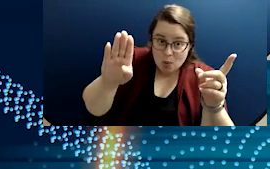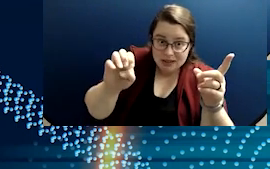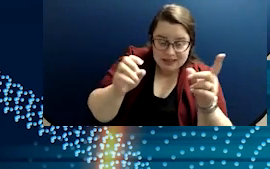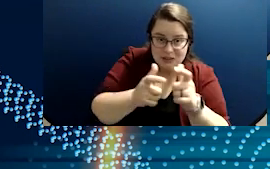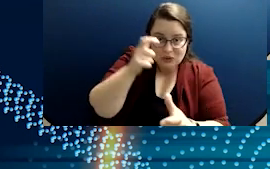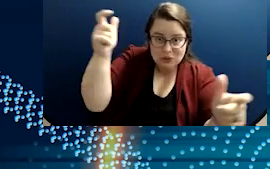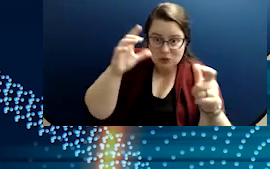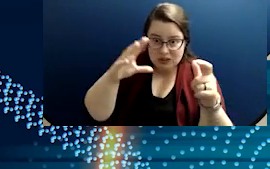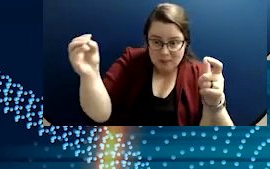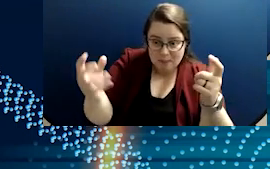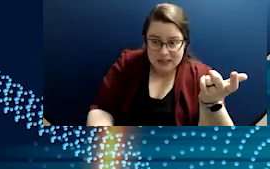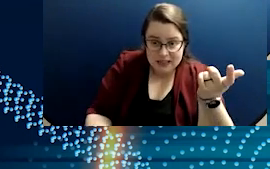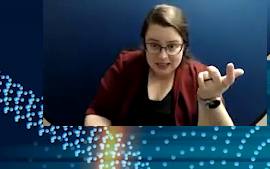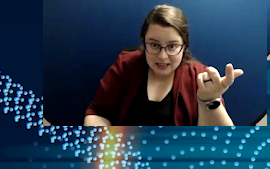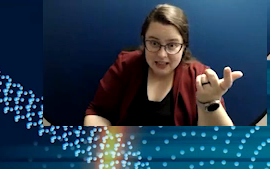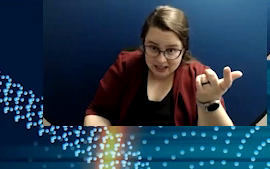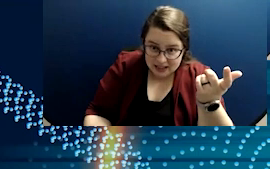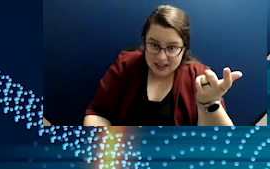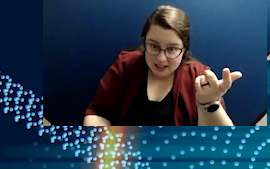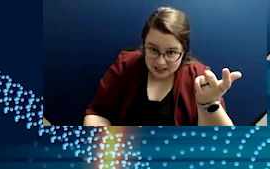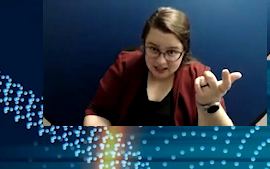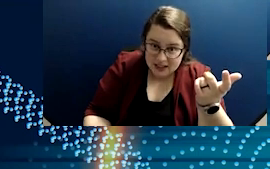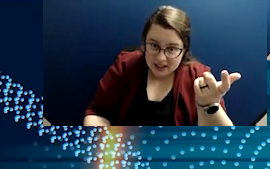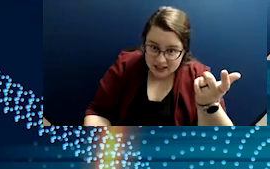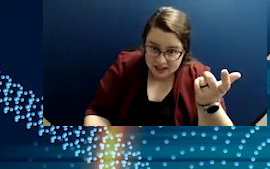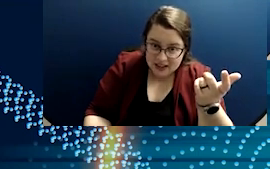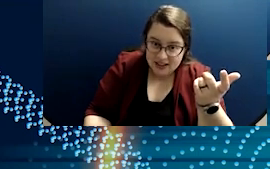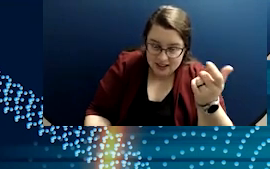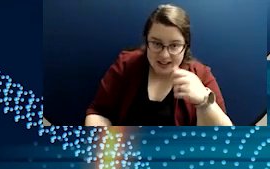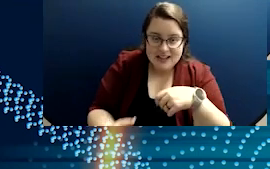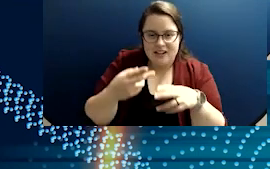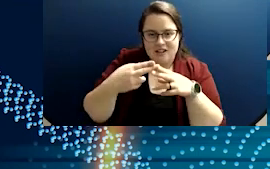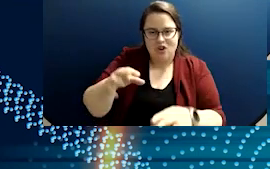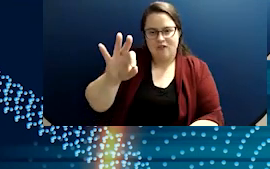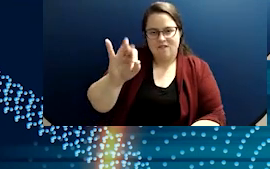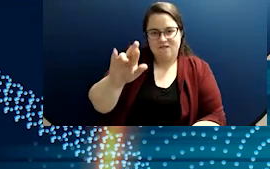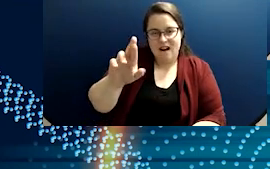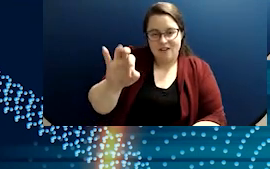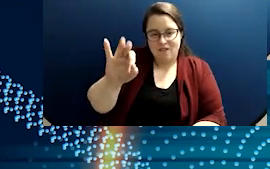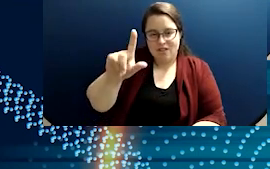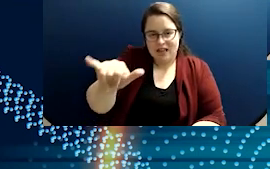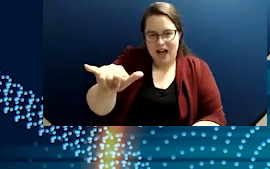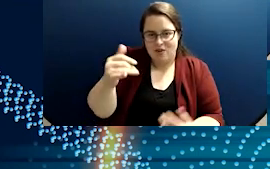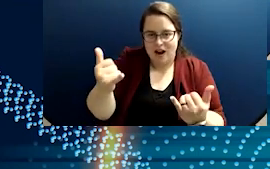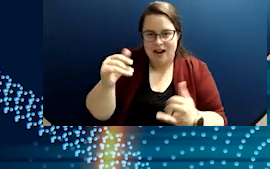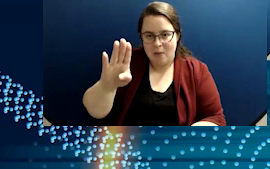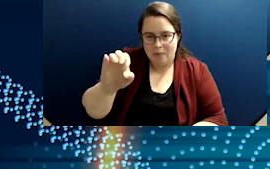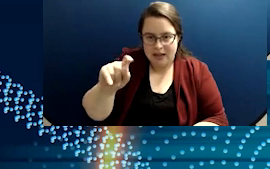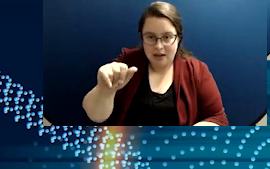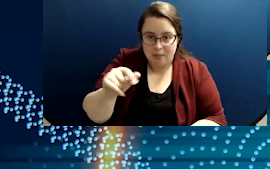this into their product. It's called Firefly. It's in beta right now, but I'm sure it'll